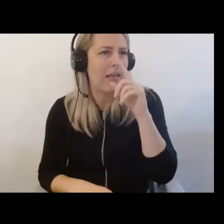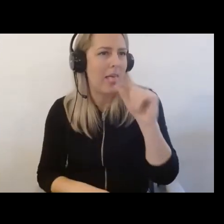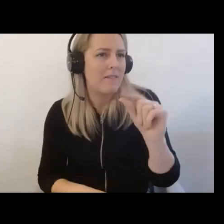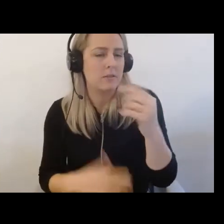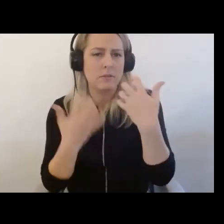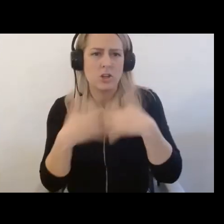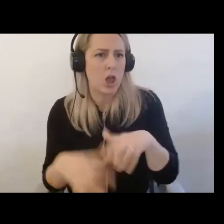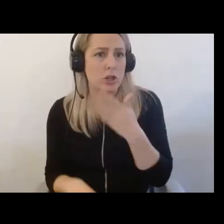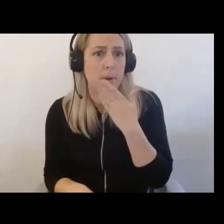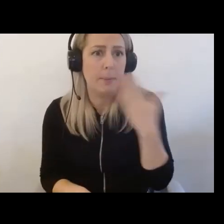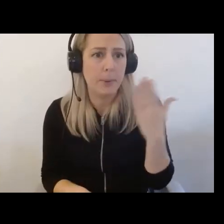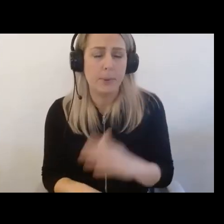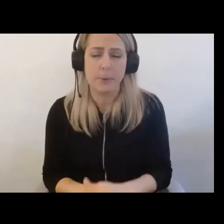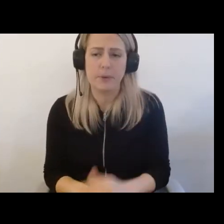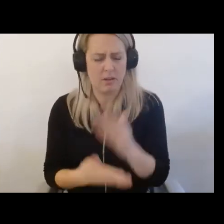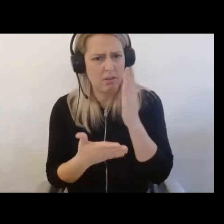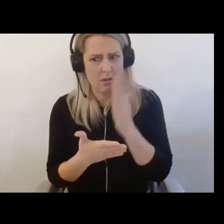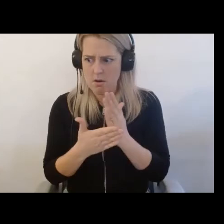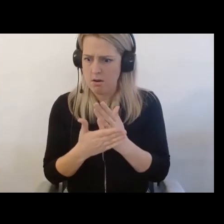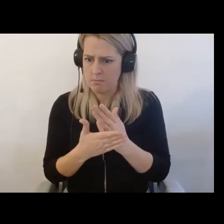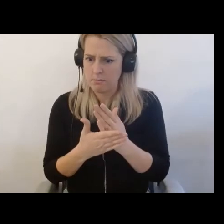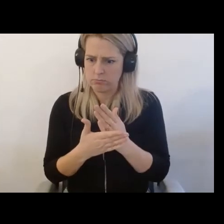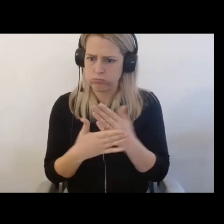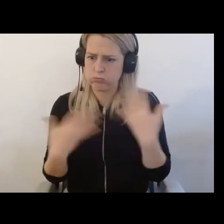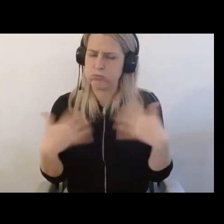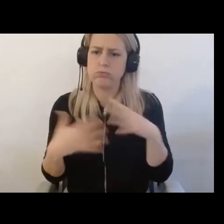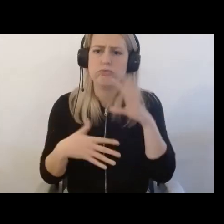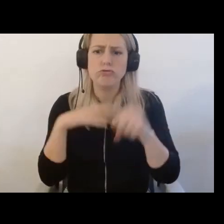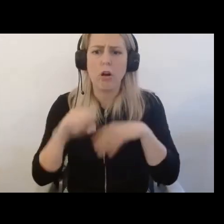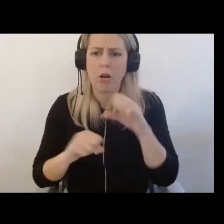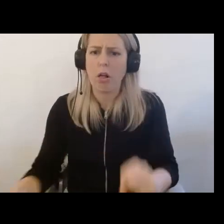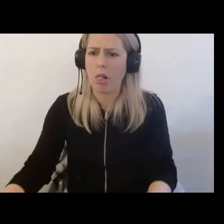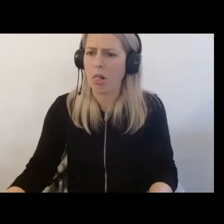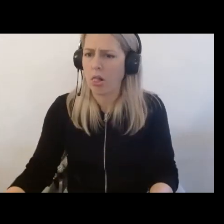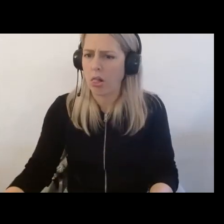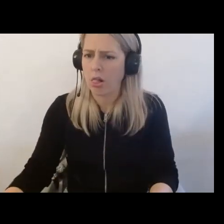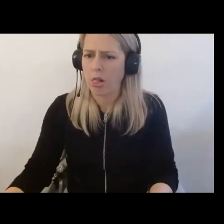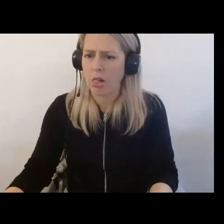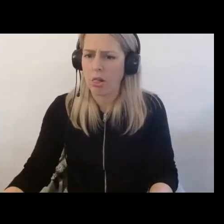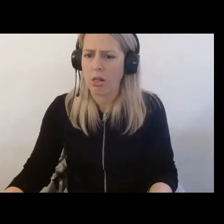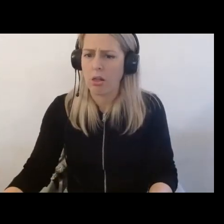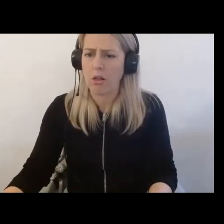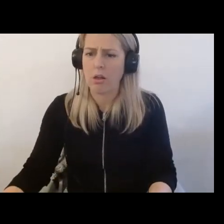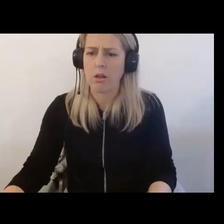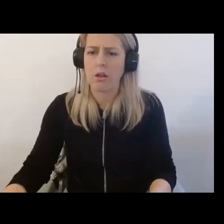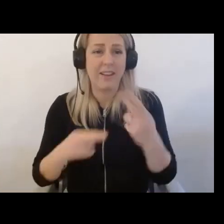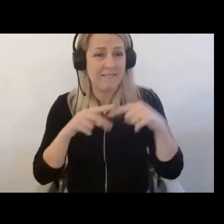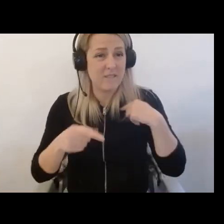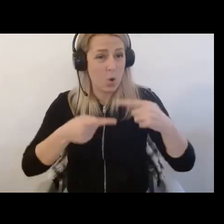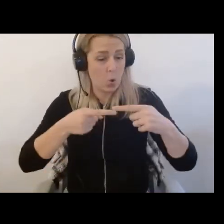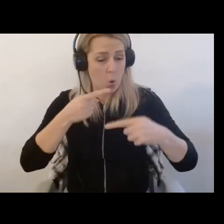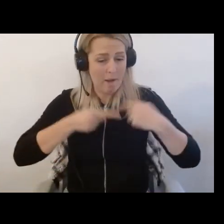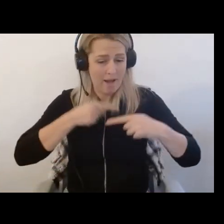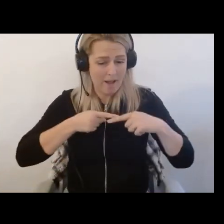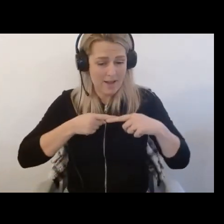not only was it a struggle then, but I really think if I was to go back and try and do the same day now, I don't think I'd do much better than